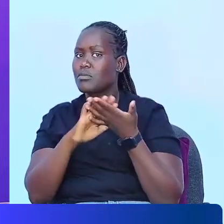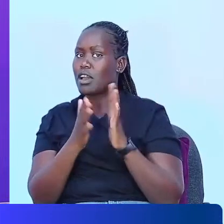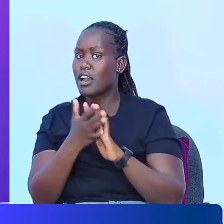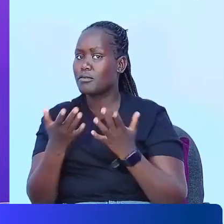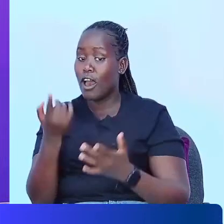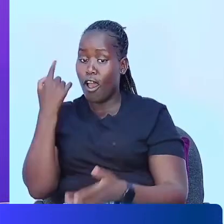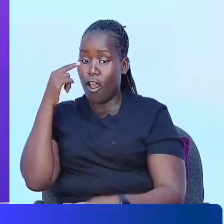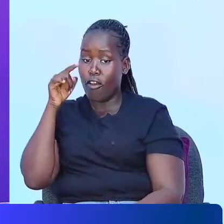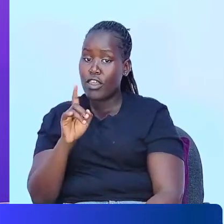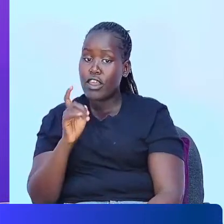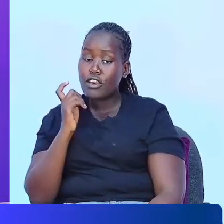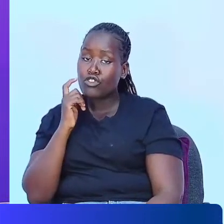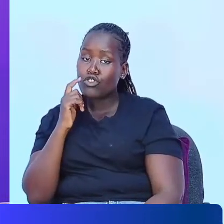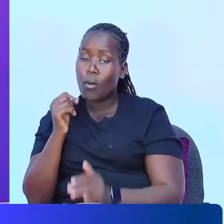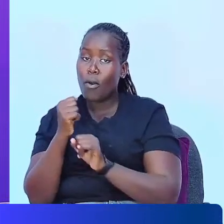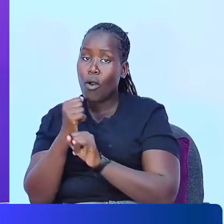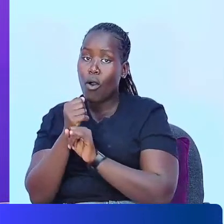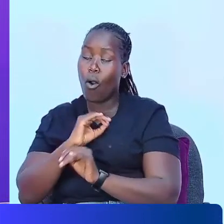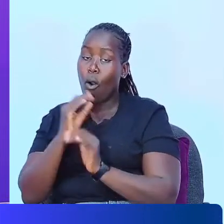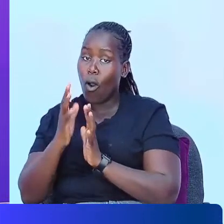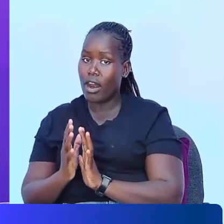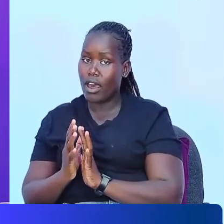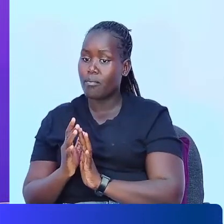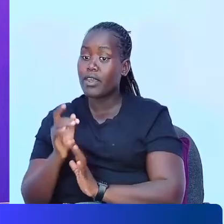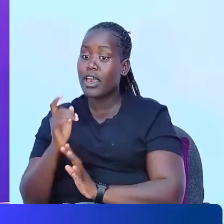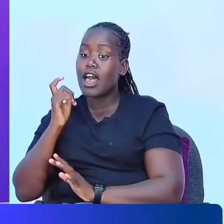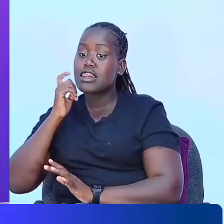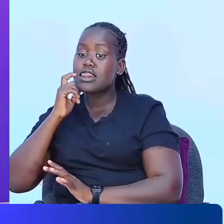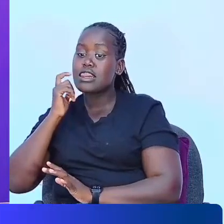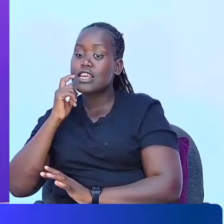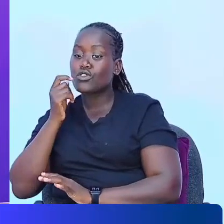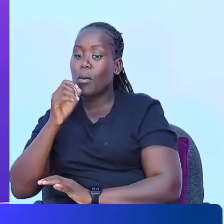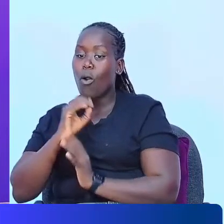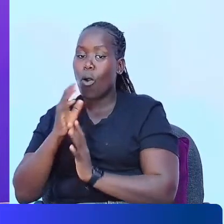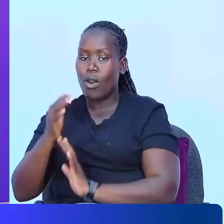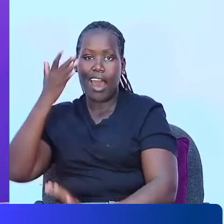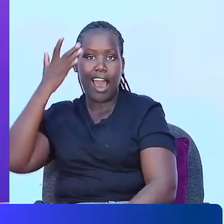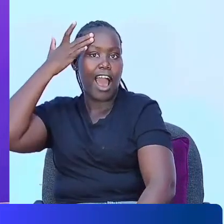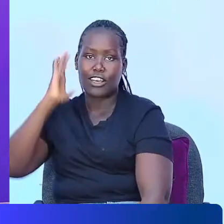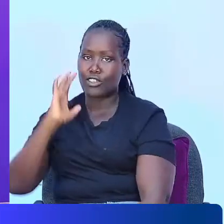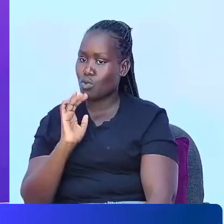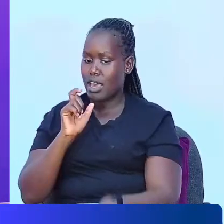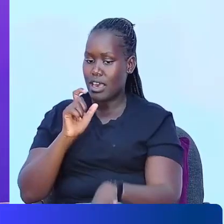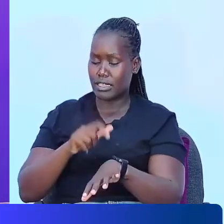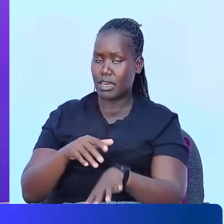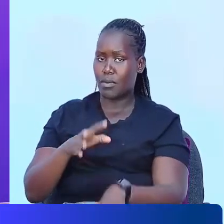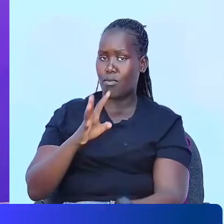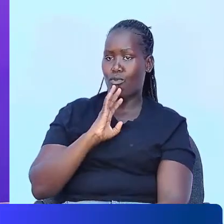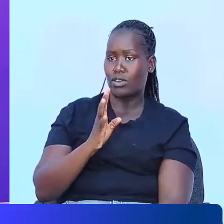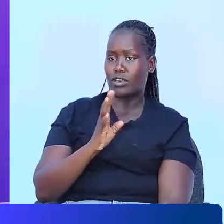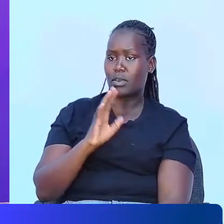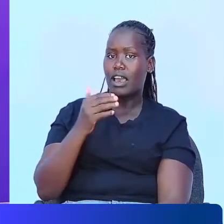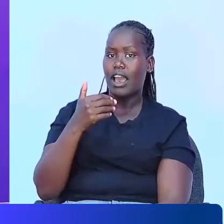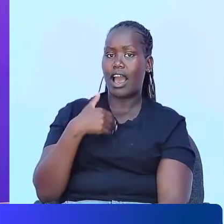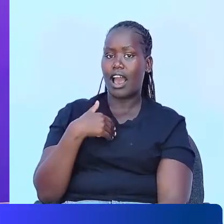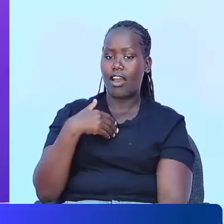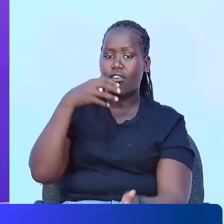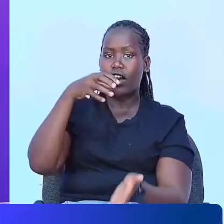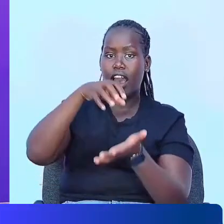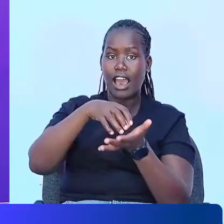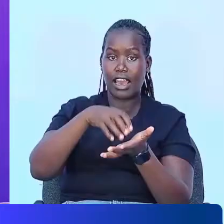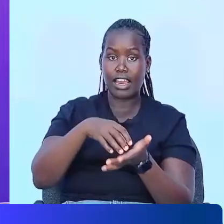for the shop owner? No. The shop owner is not even aware that you are there. And as we are talking, Alan, I even having a case on my